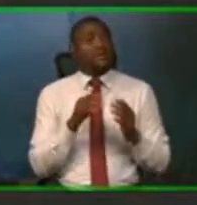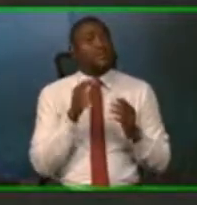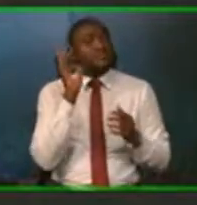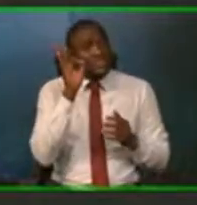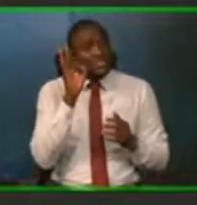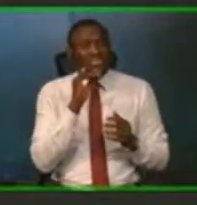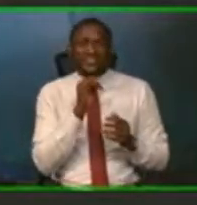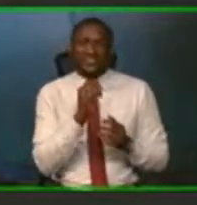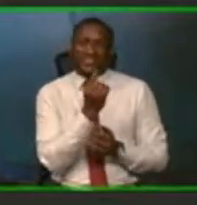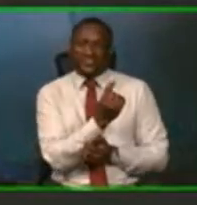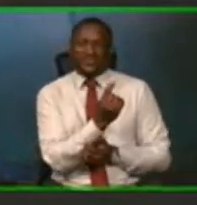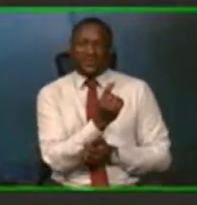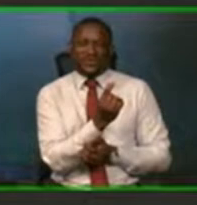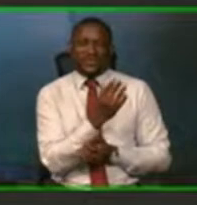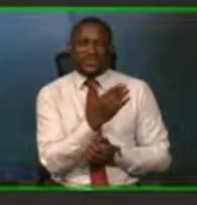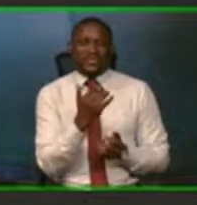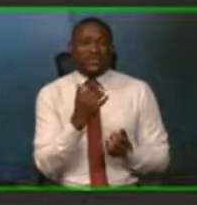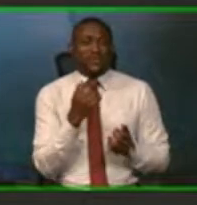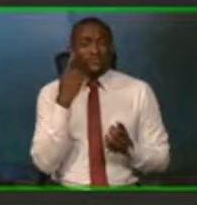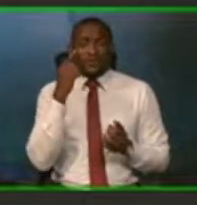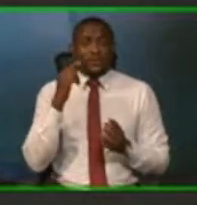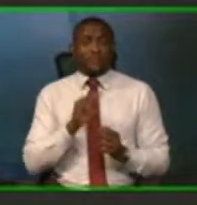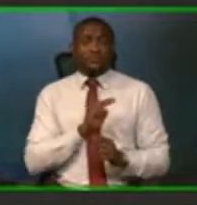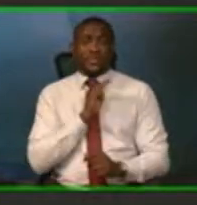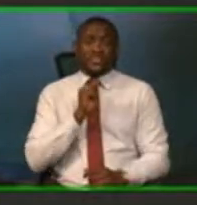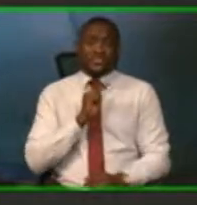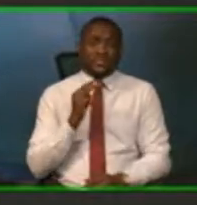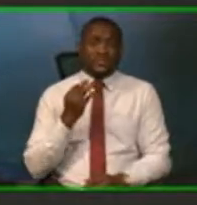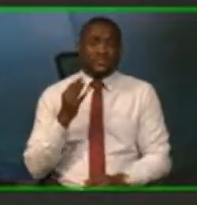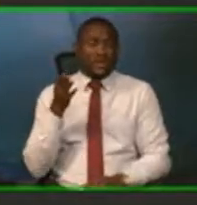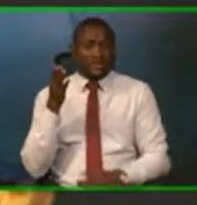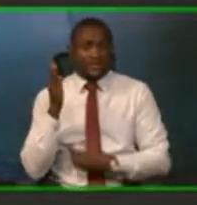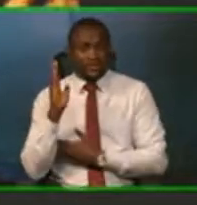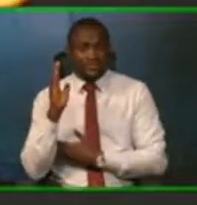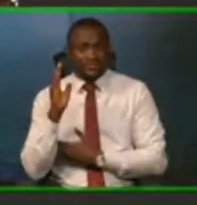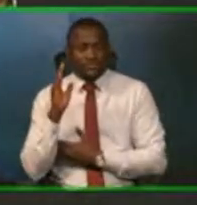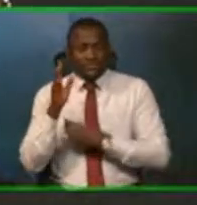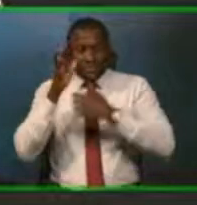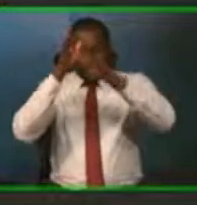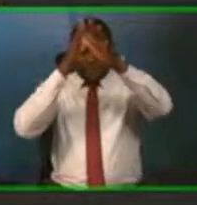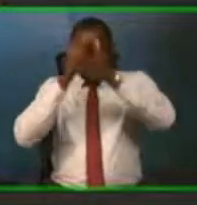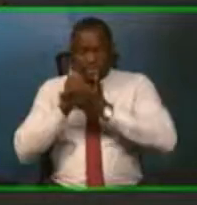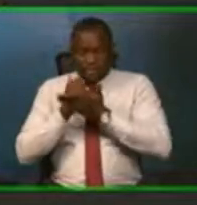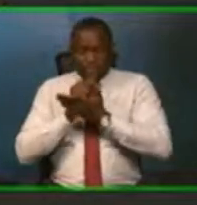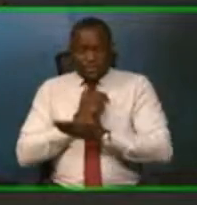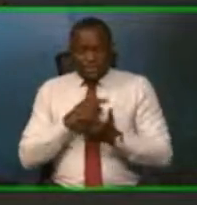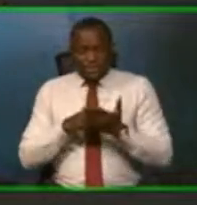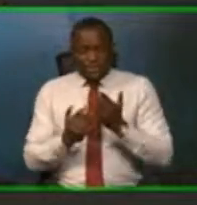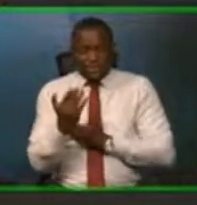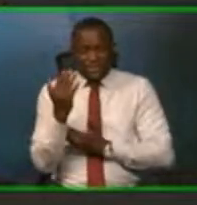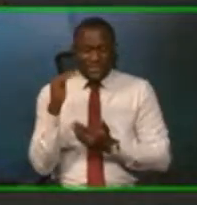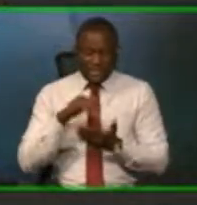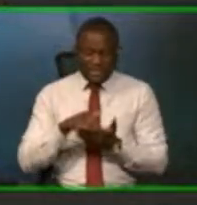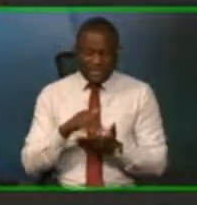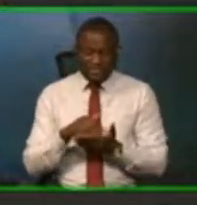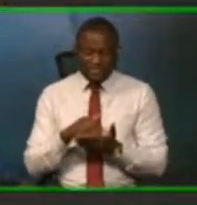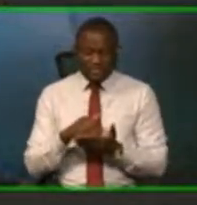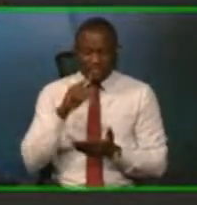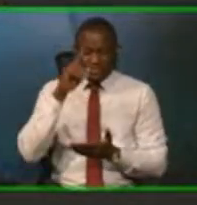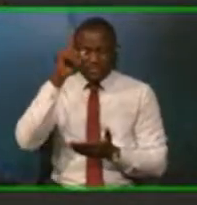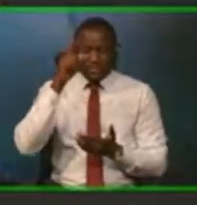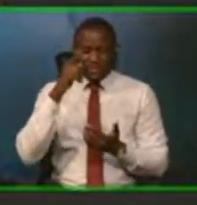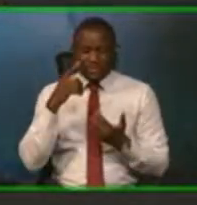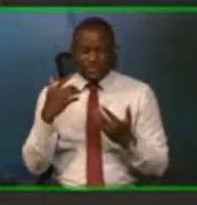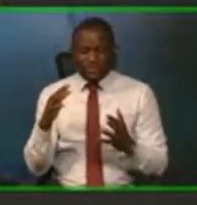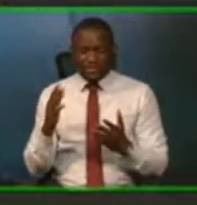of the word is concerned. Hallelujah. Father, help us this morning yet again. You have brought